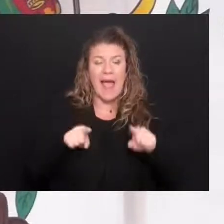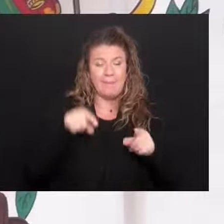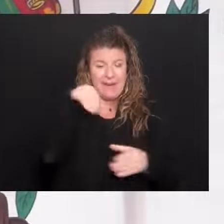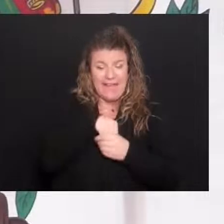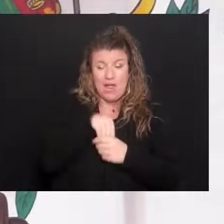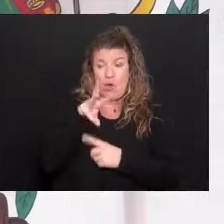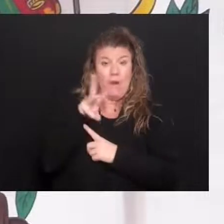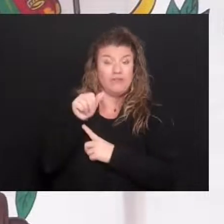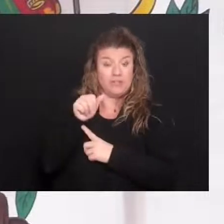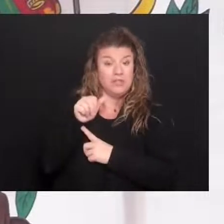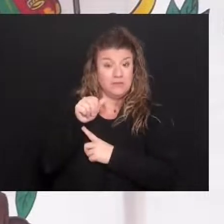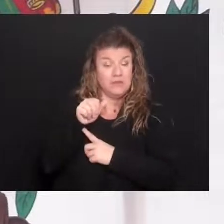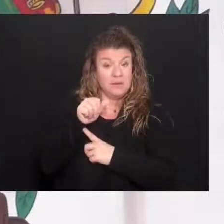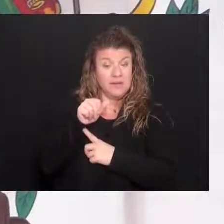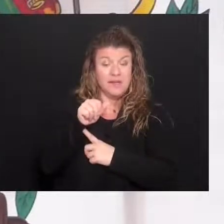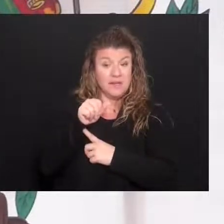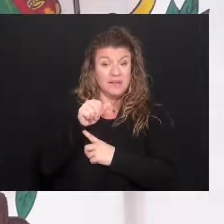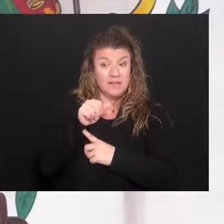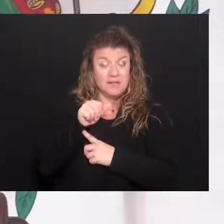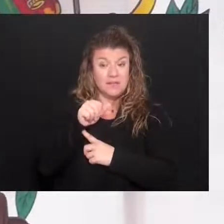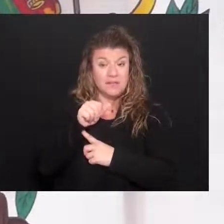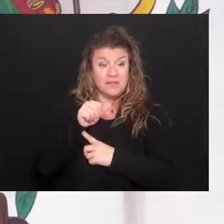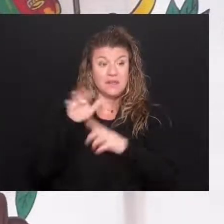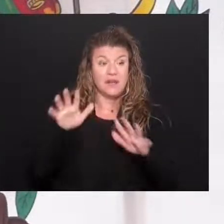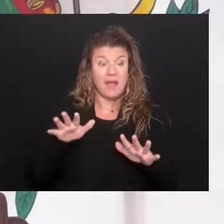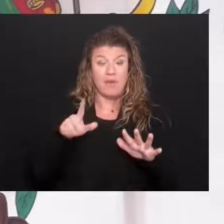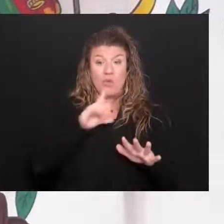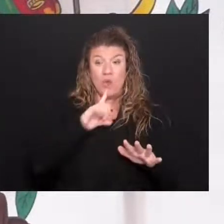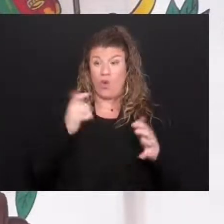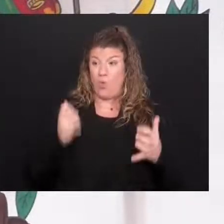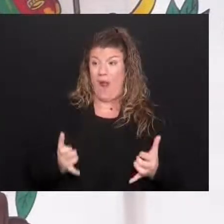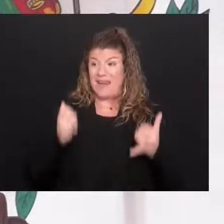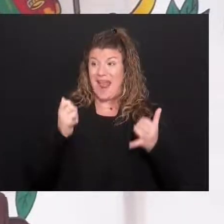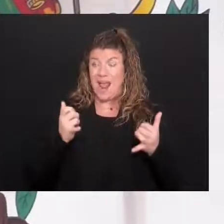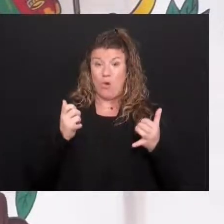Virginia. The lowest in history.